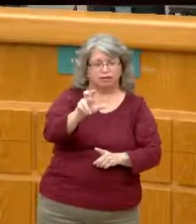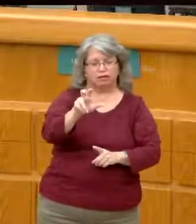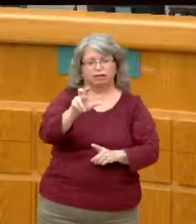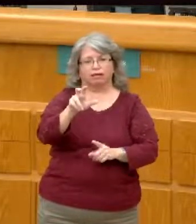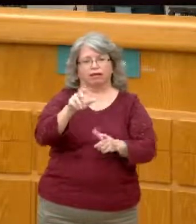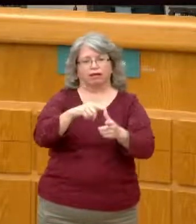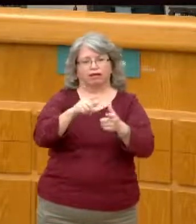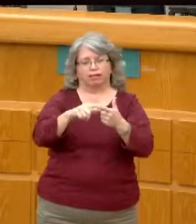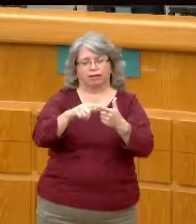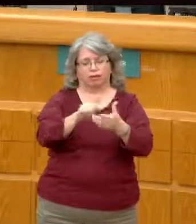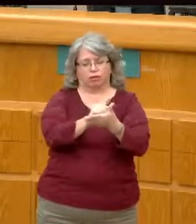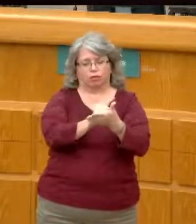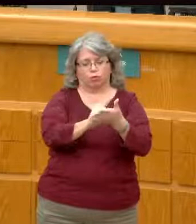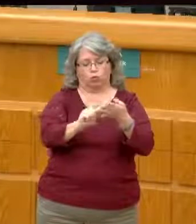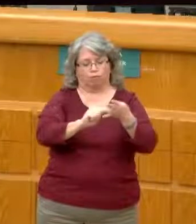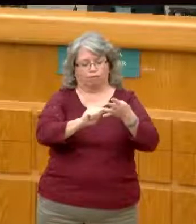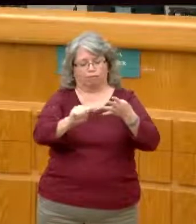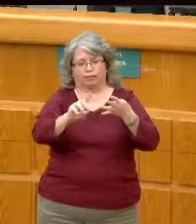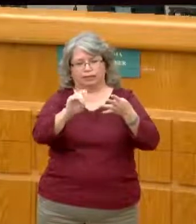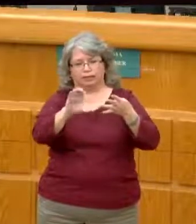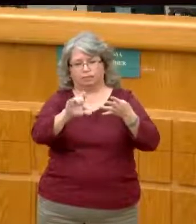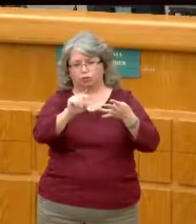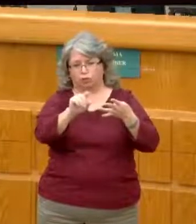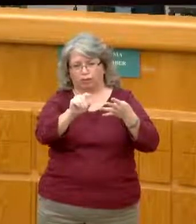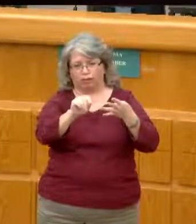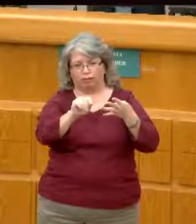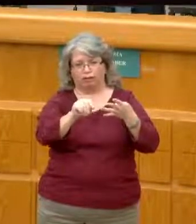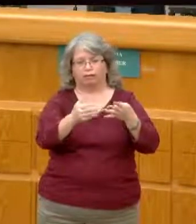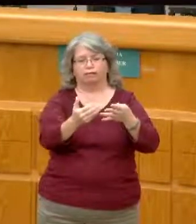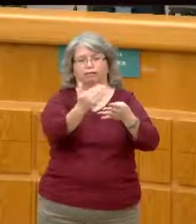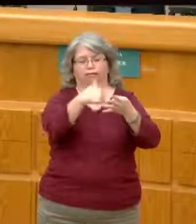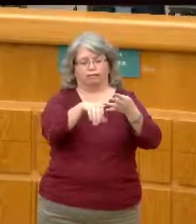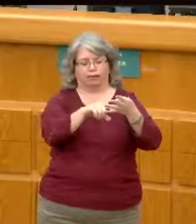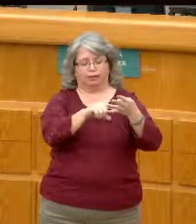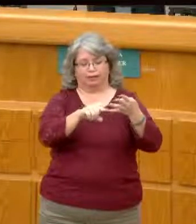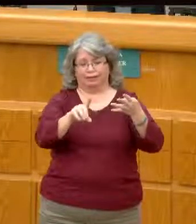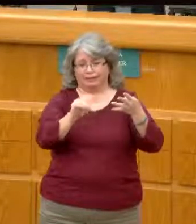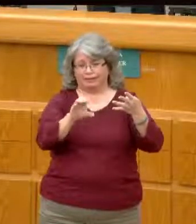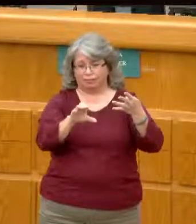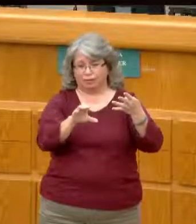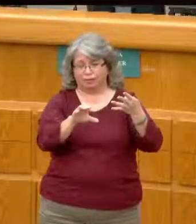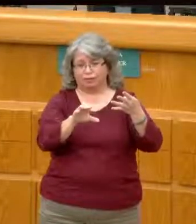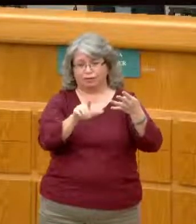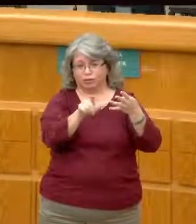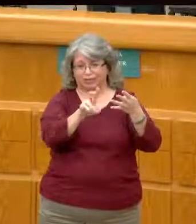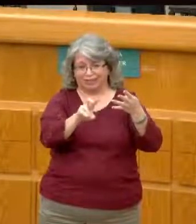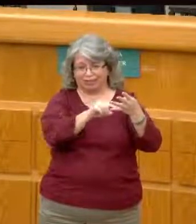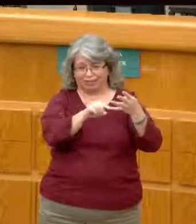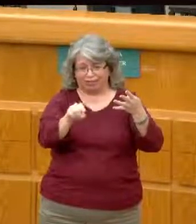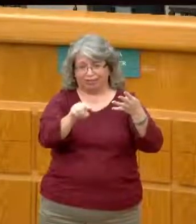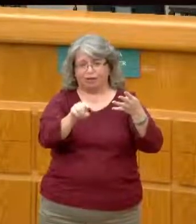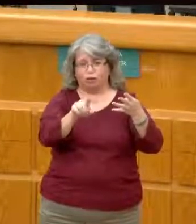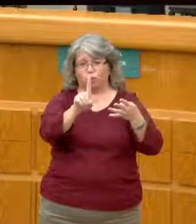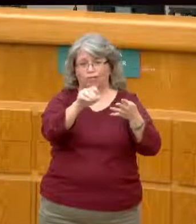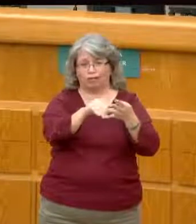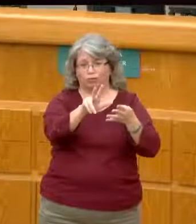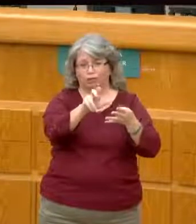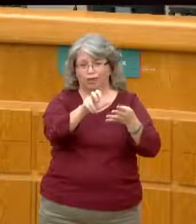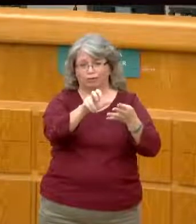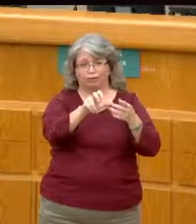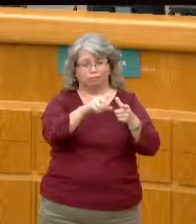20th. The following week of December 27th, we climbed up to 1,300 in that 1 week. And from that point on, it